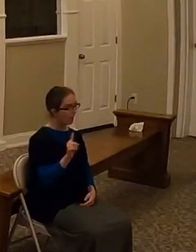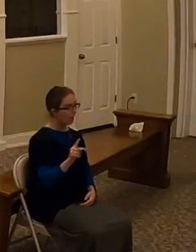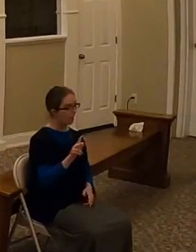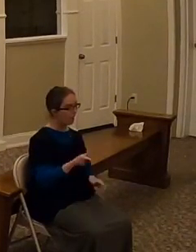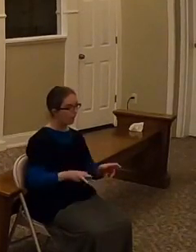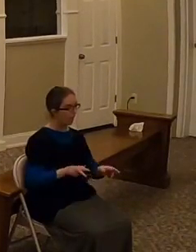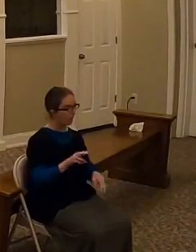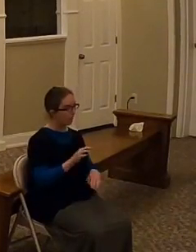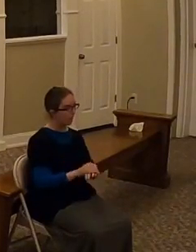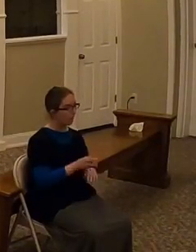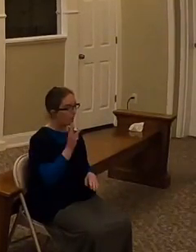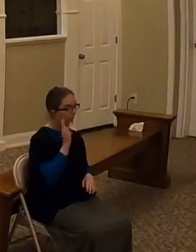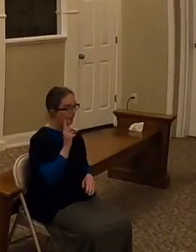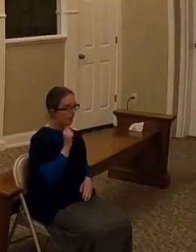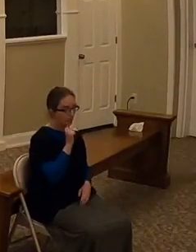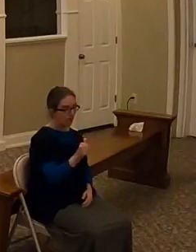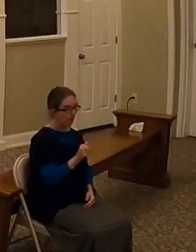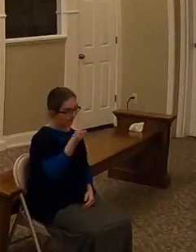water, not him.